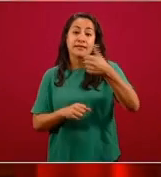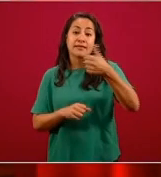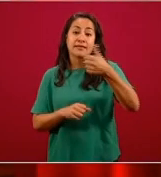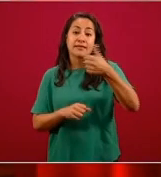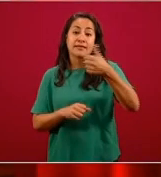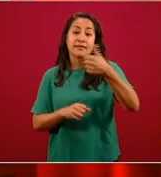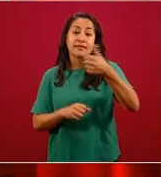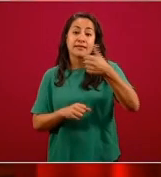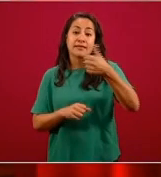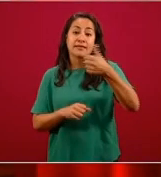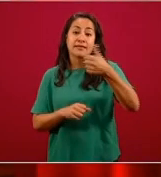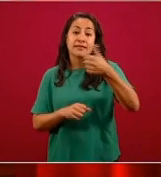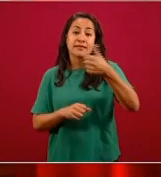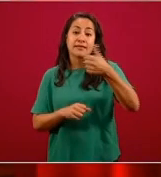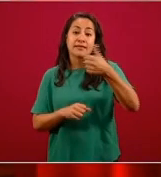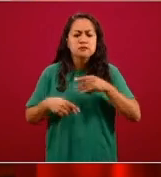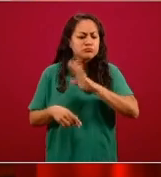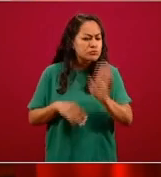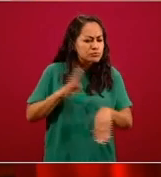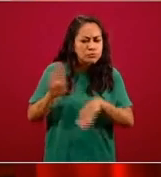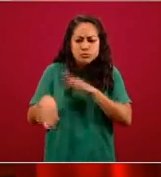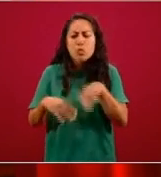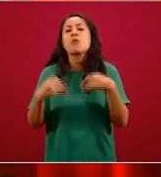or denied.